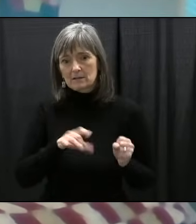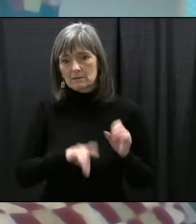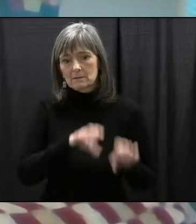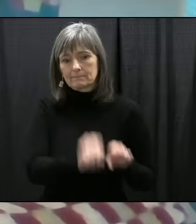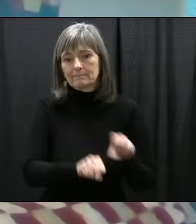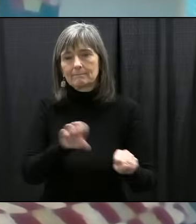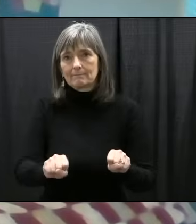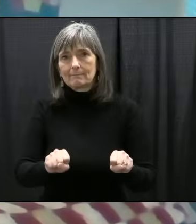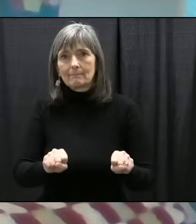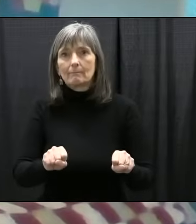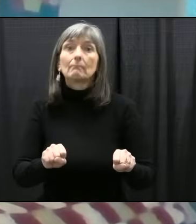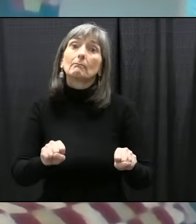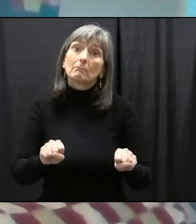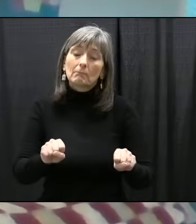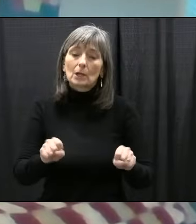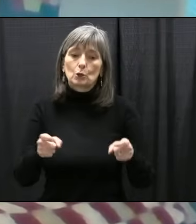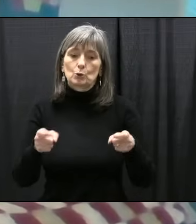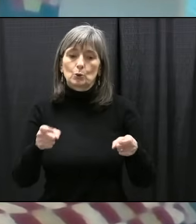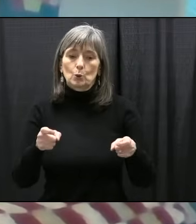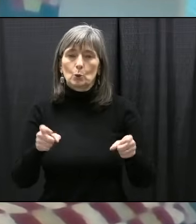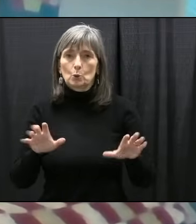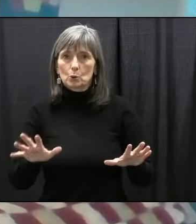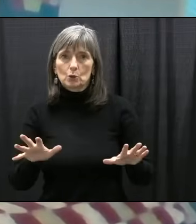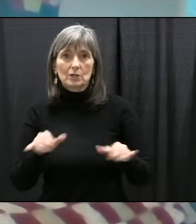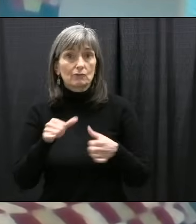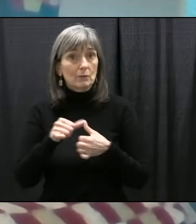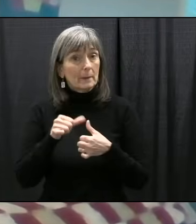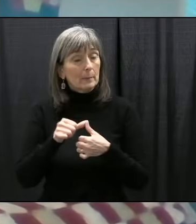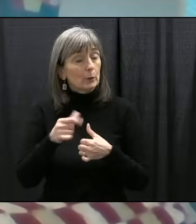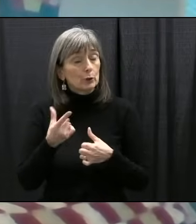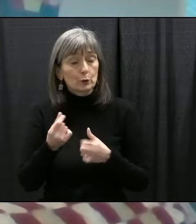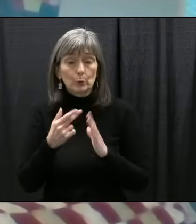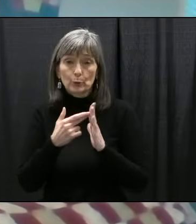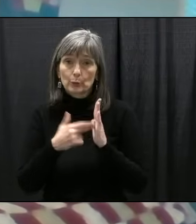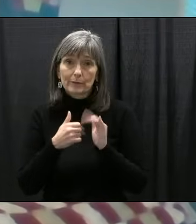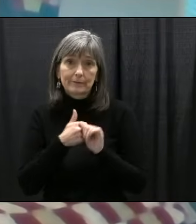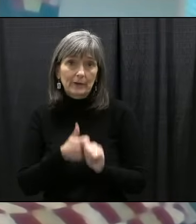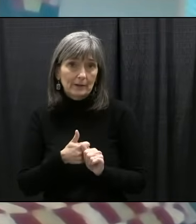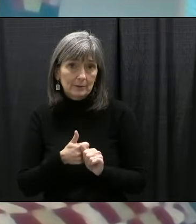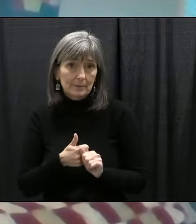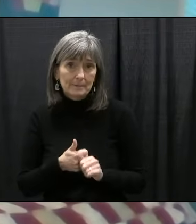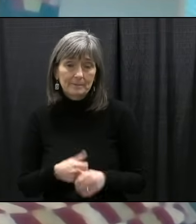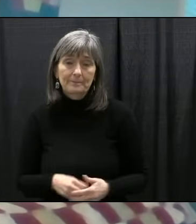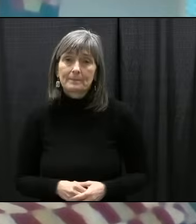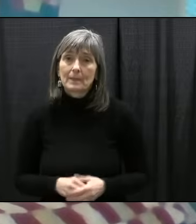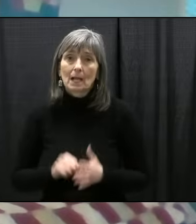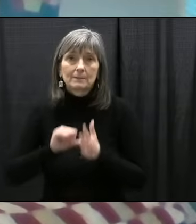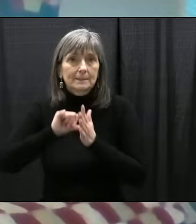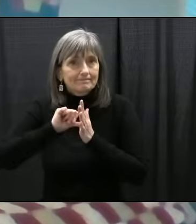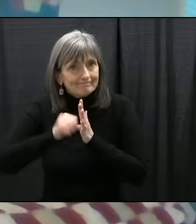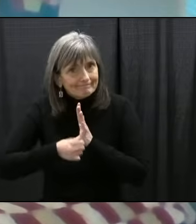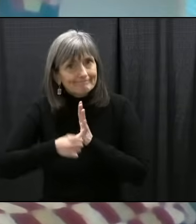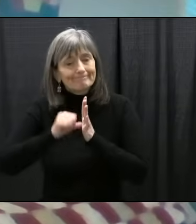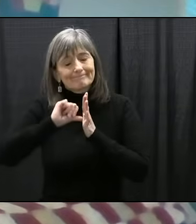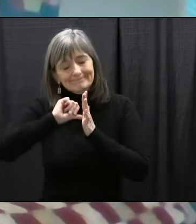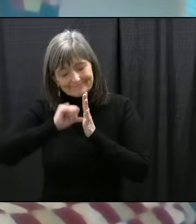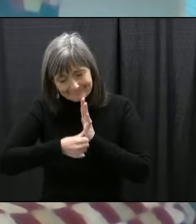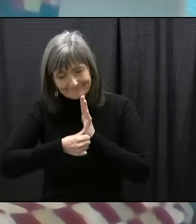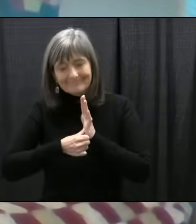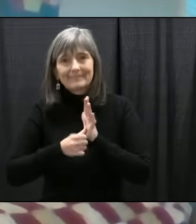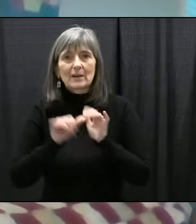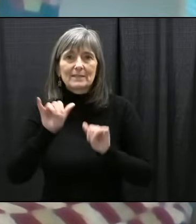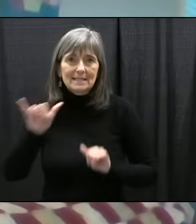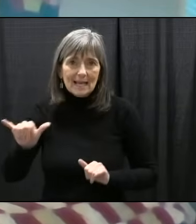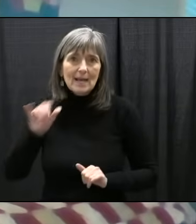think as long as we can remember to do the things we need to do. I cannot stress enough the importance of